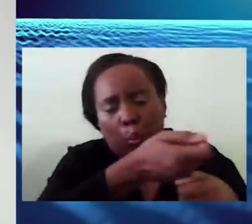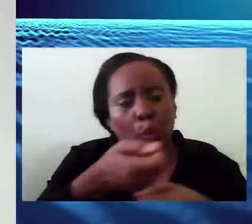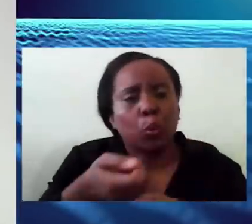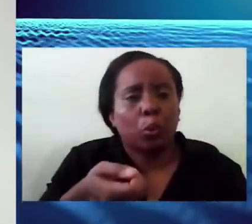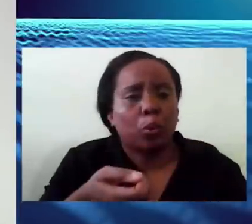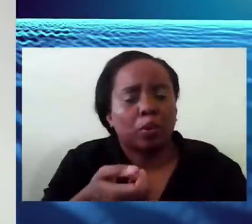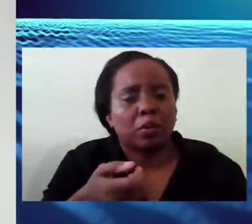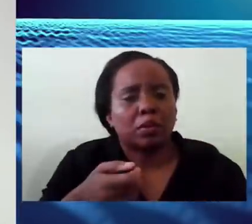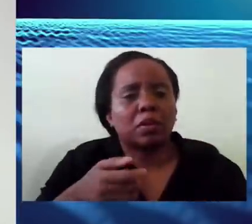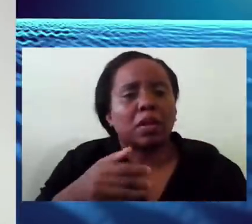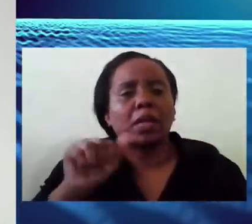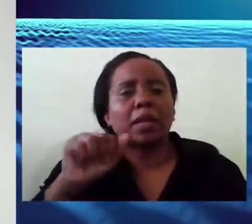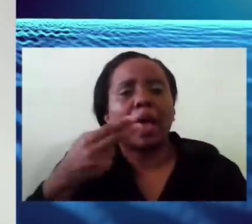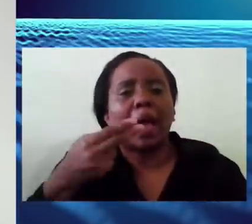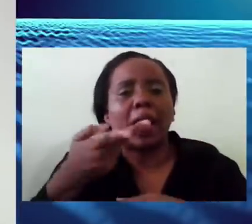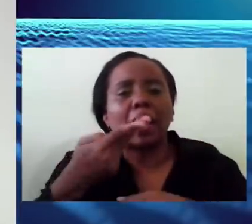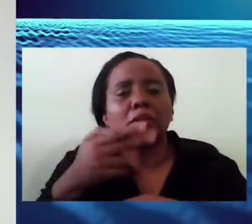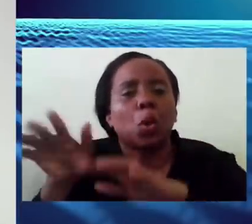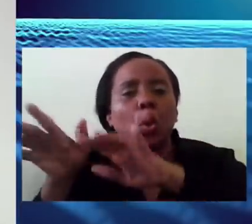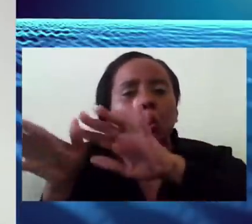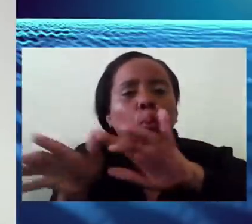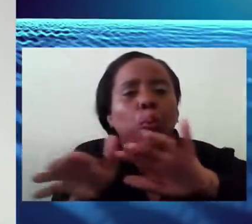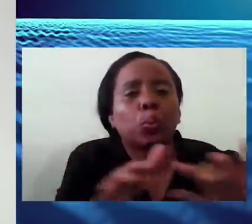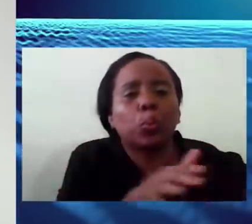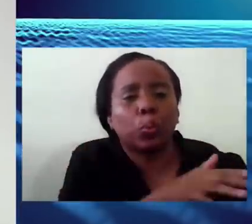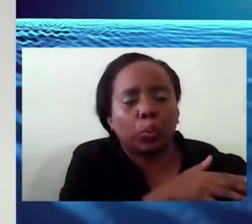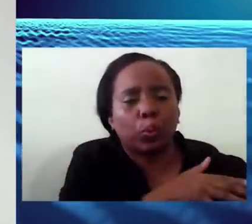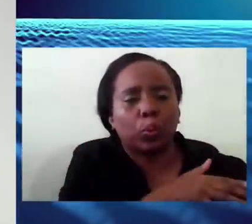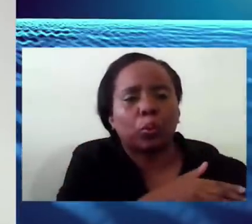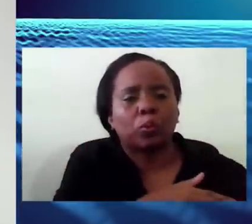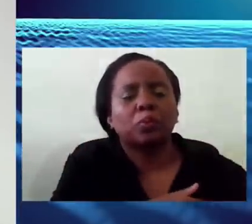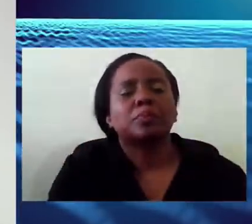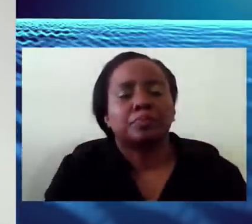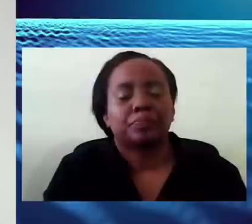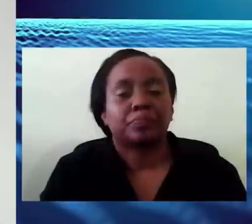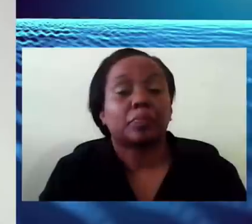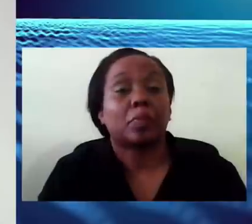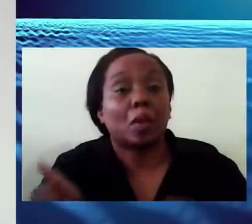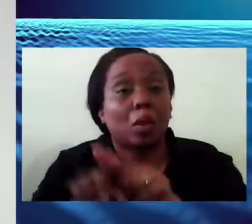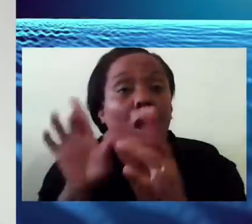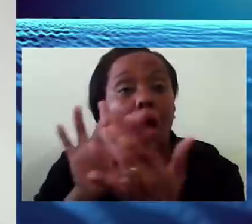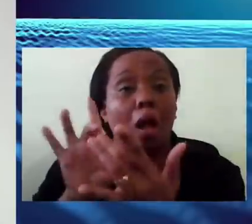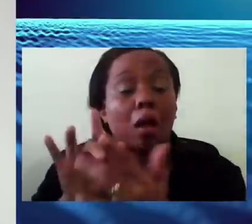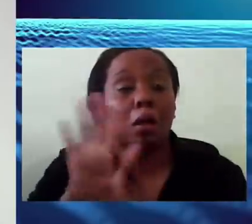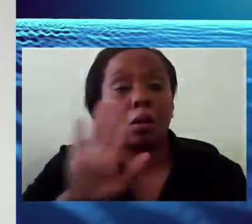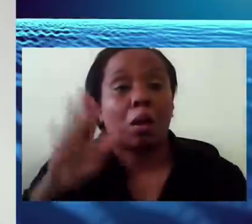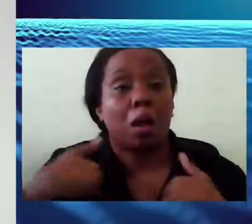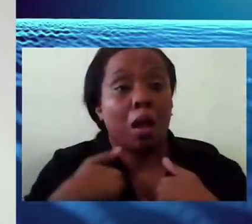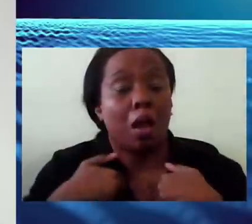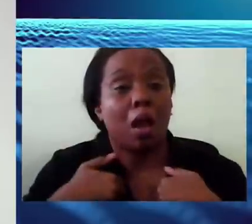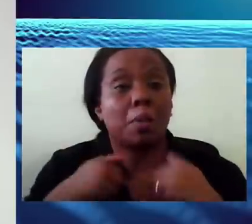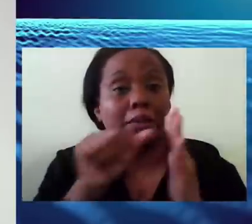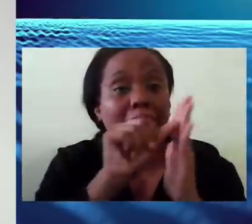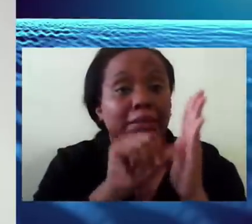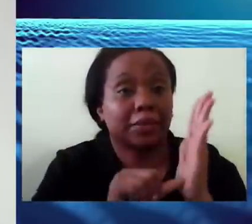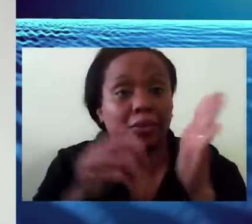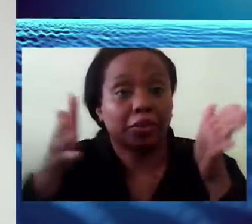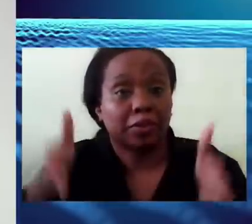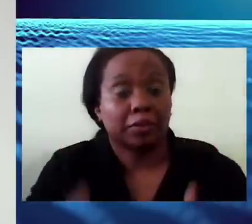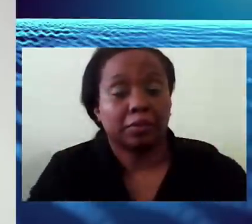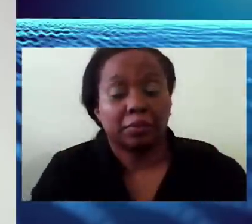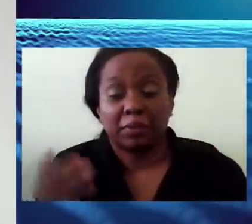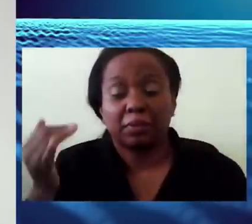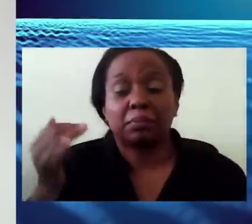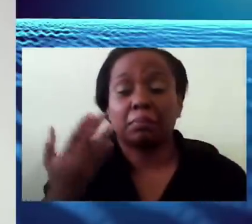you have to make contact with a veterinary surgeon and let them keep an eye on your animals so they can pick up any problems that might